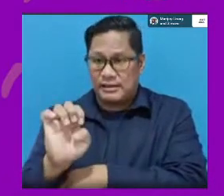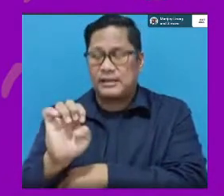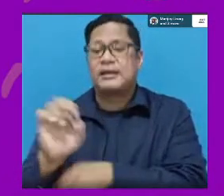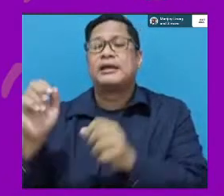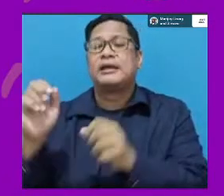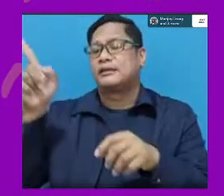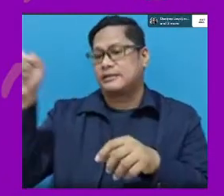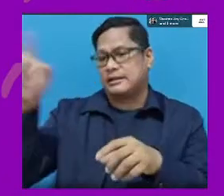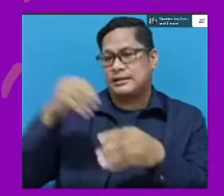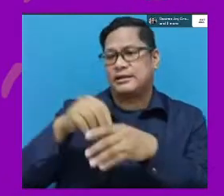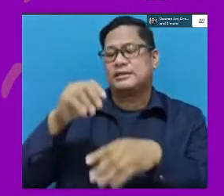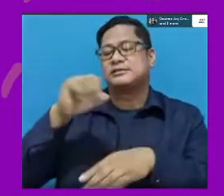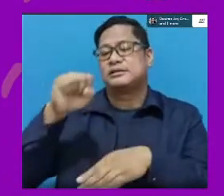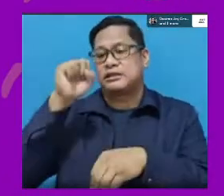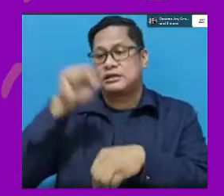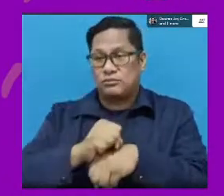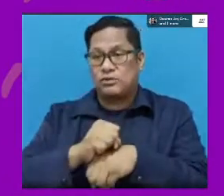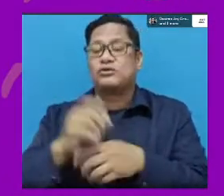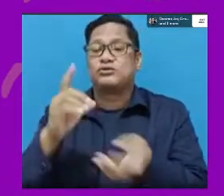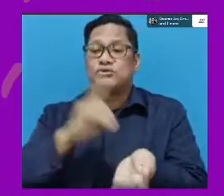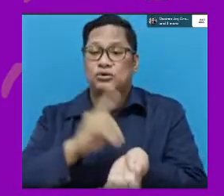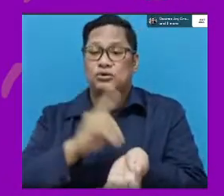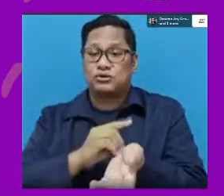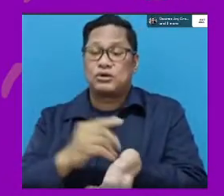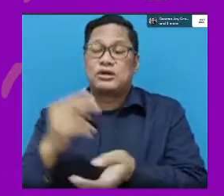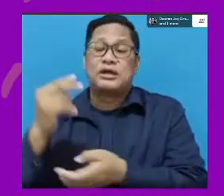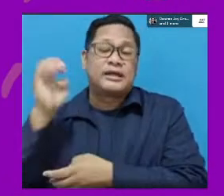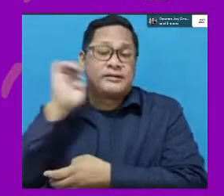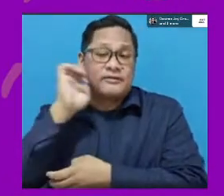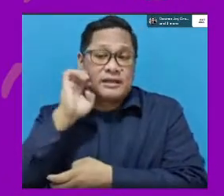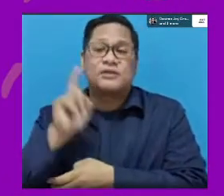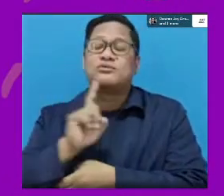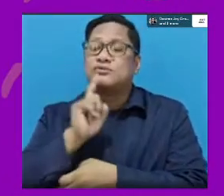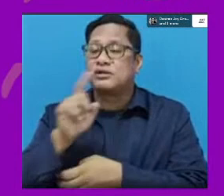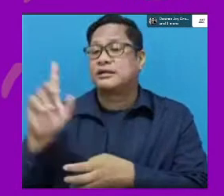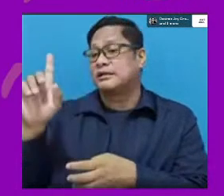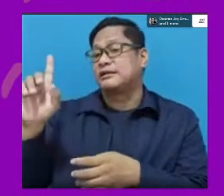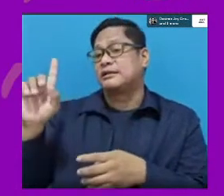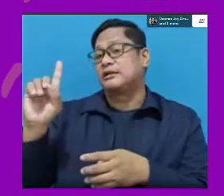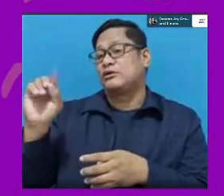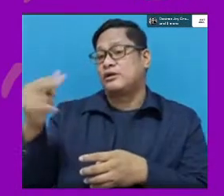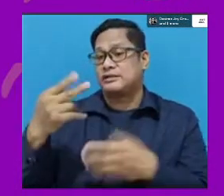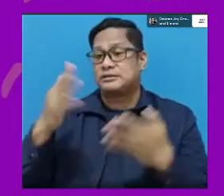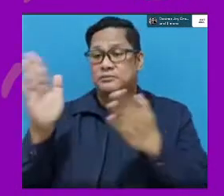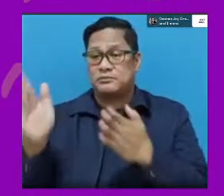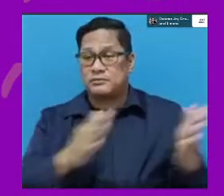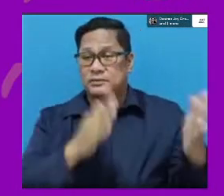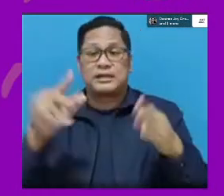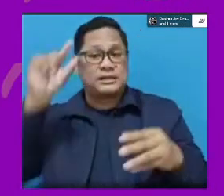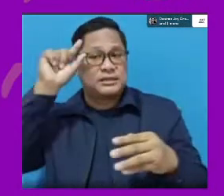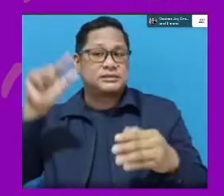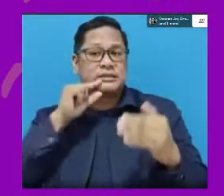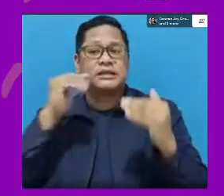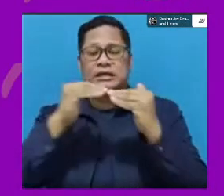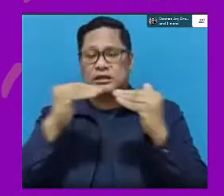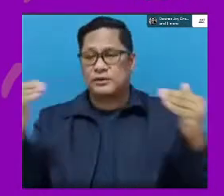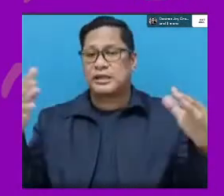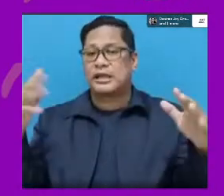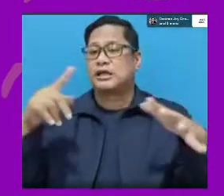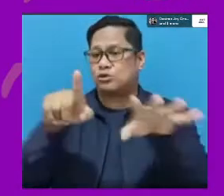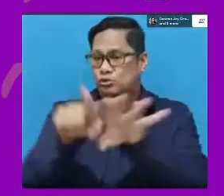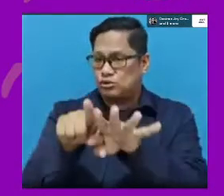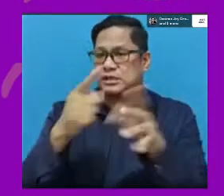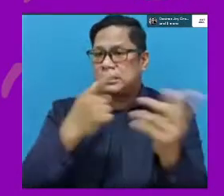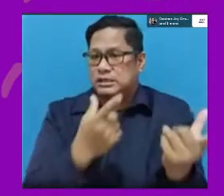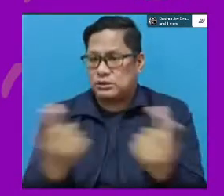Singapore. Dr. Evangelista will be highlighting the Department of Health's plan to ensure gender equity and inclusion in the rollout